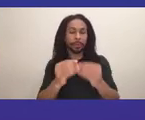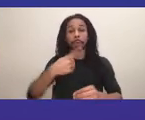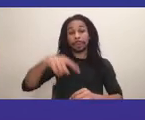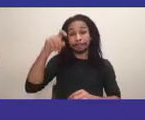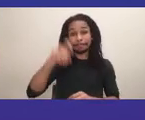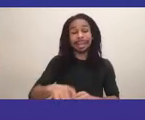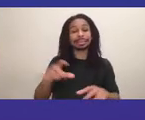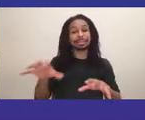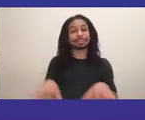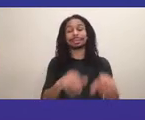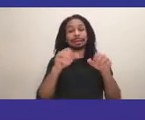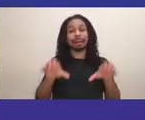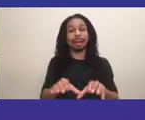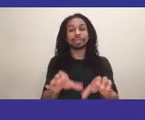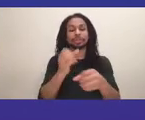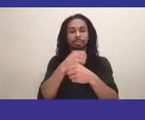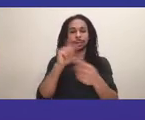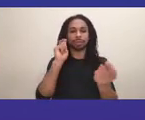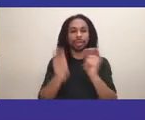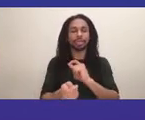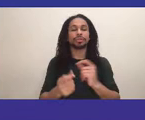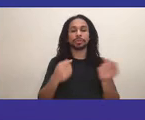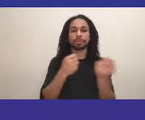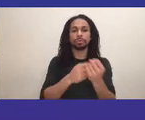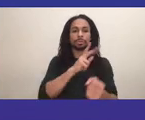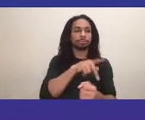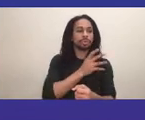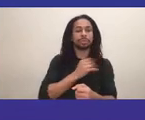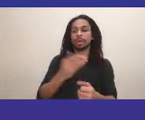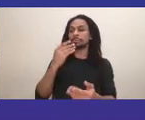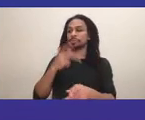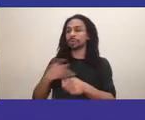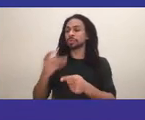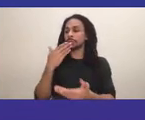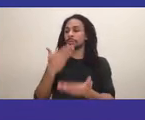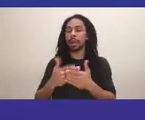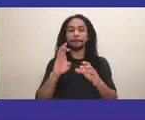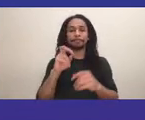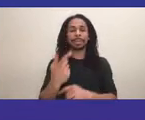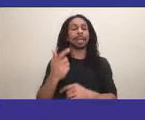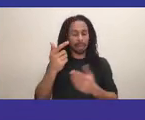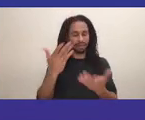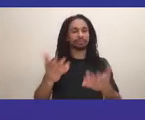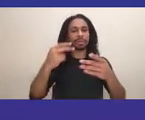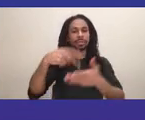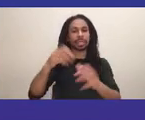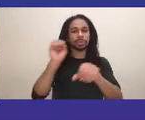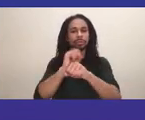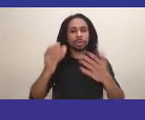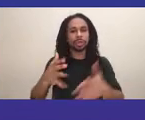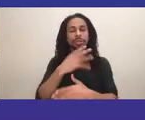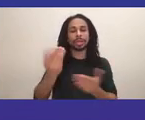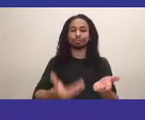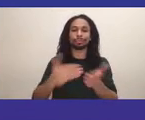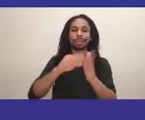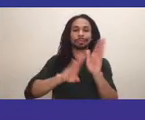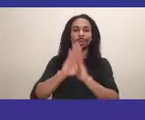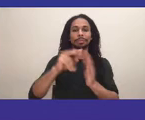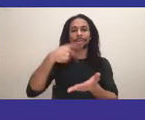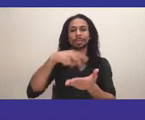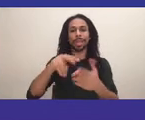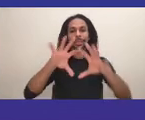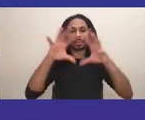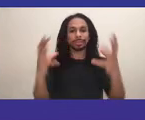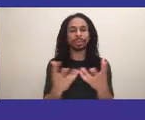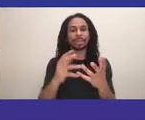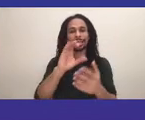change that supports the personal and professional well-being of dance workers and that redevelops the dance ecosystem in ways that allow it